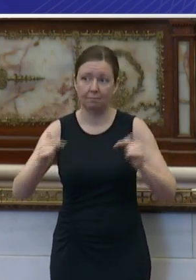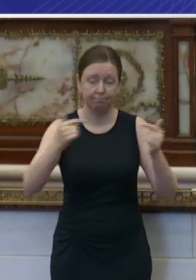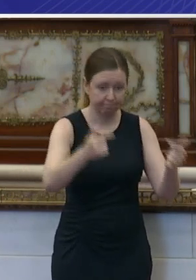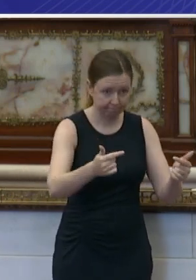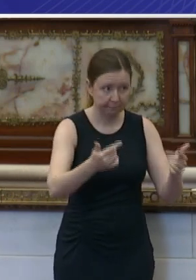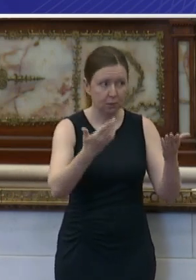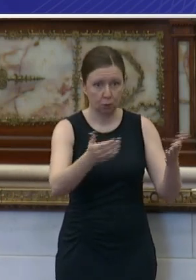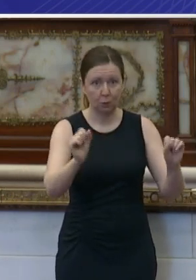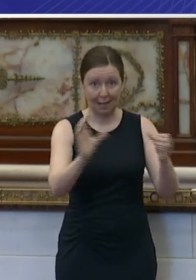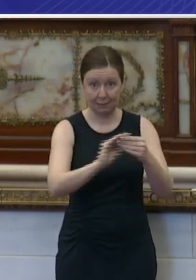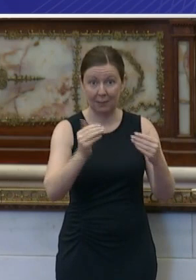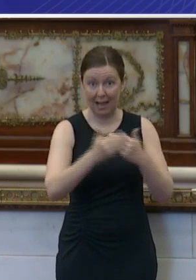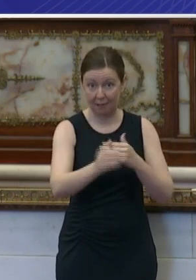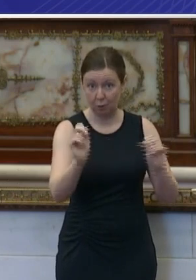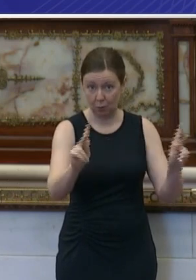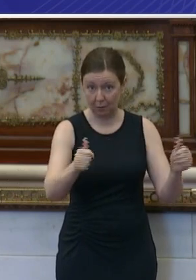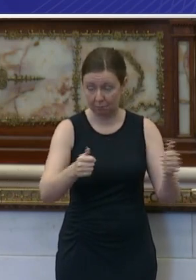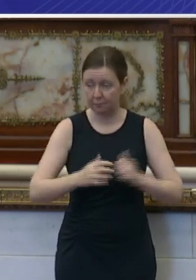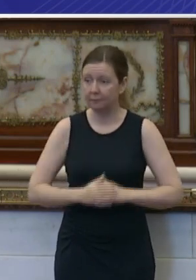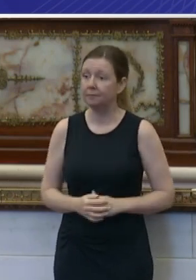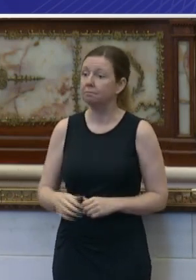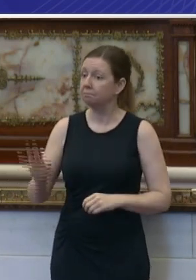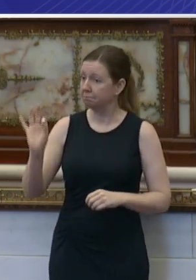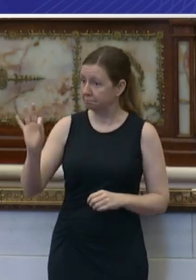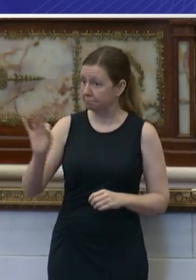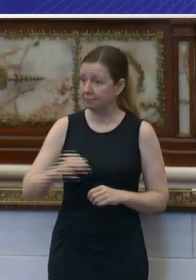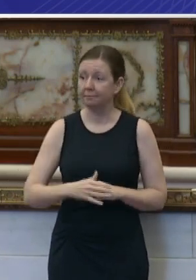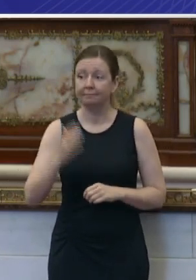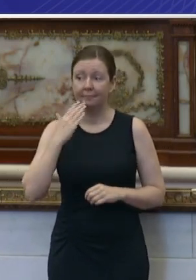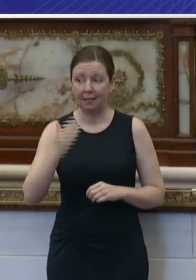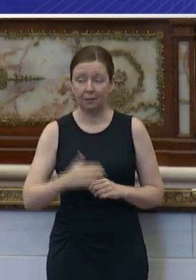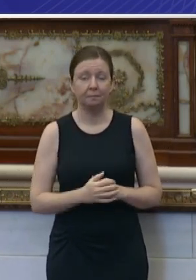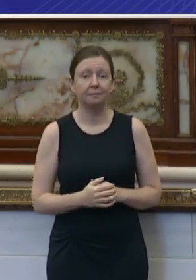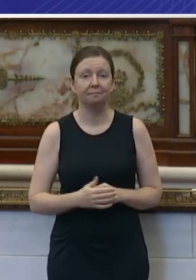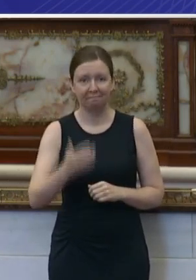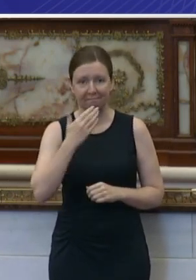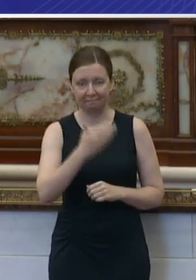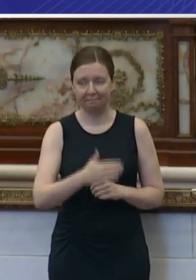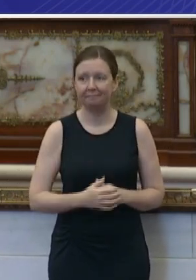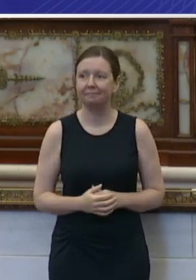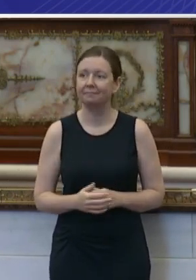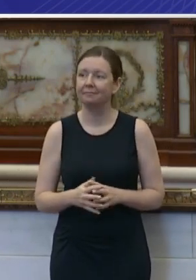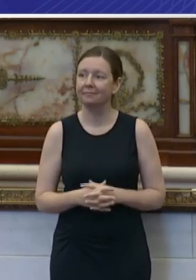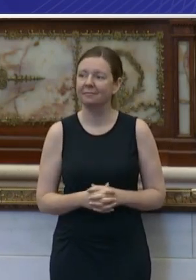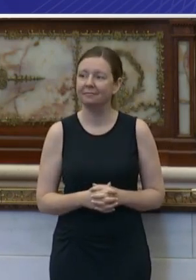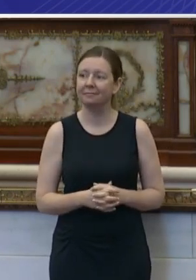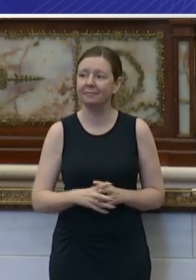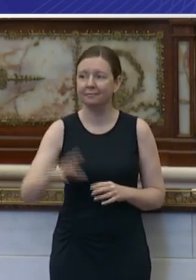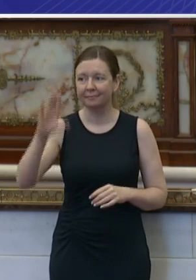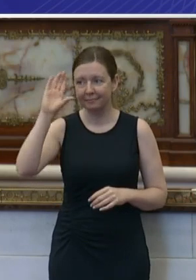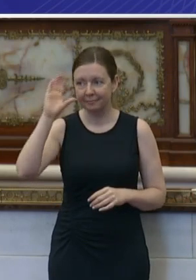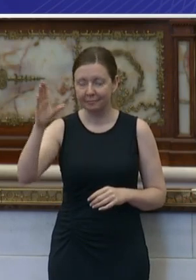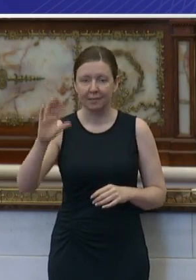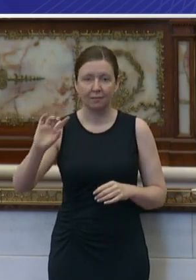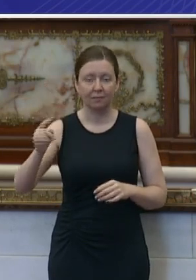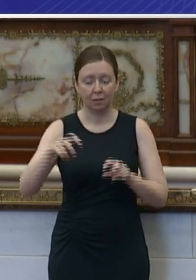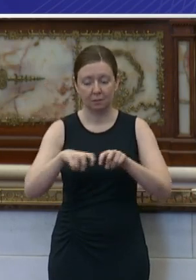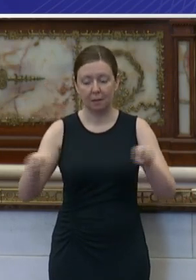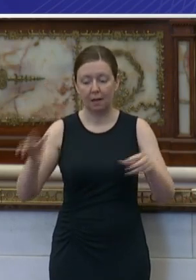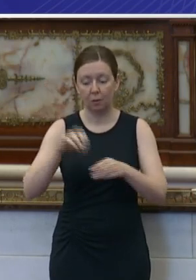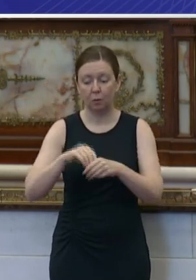have you speak afterwards, if that's okay with you. Thank you. Thank you. Hi, the first